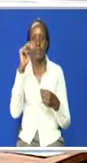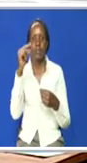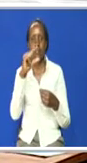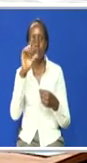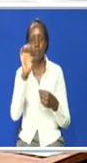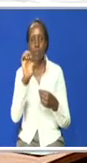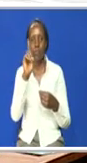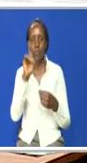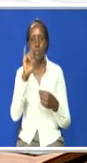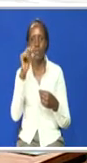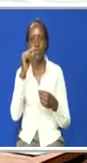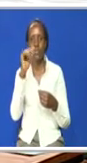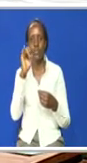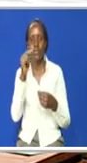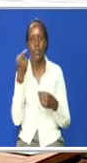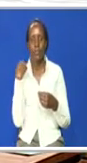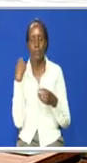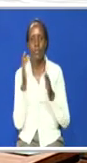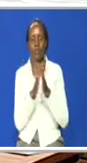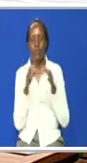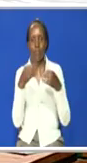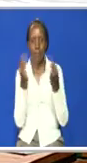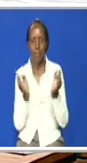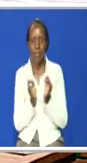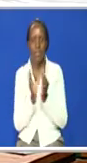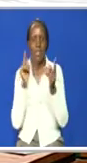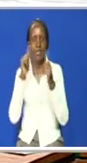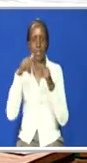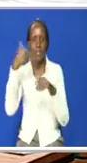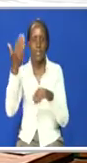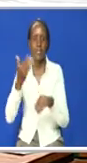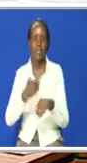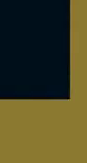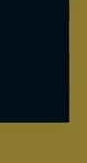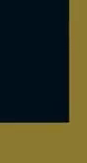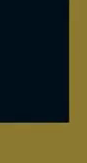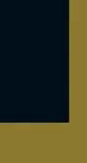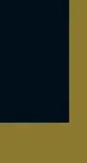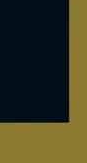And until next time, it's bye-bye.